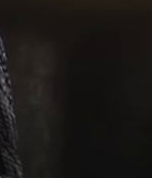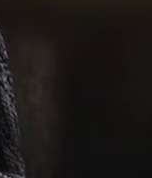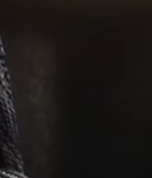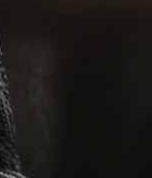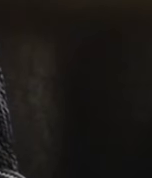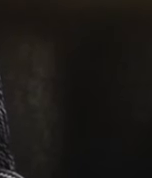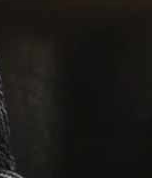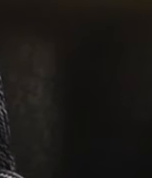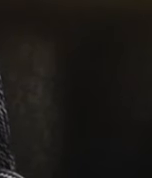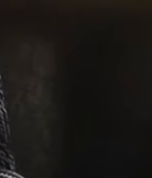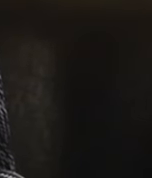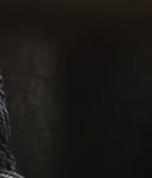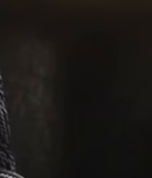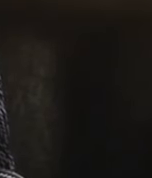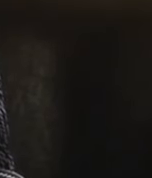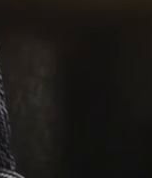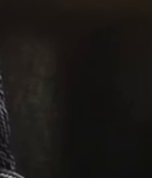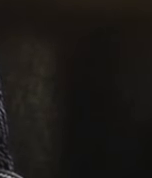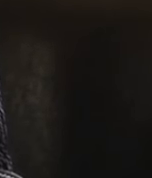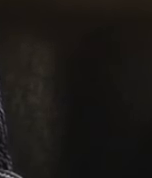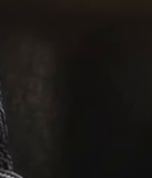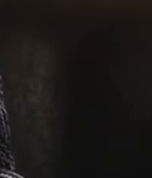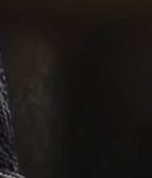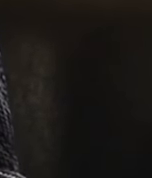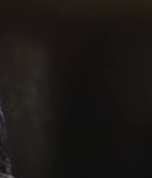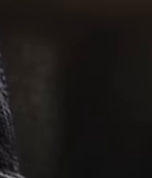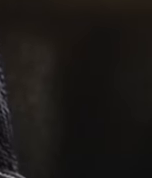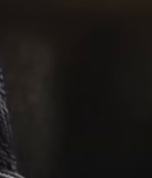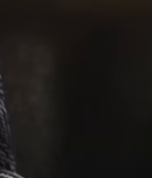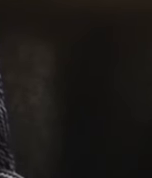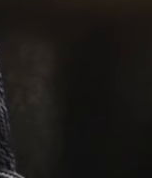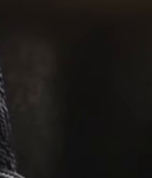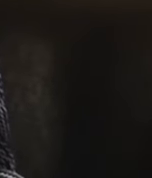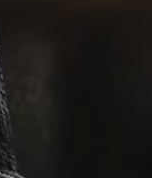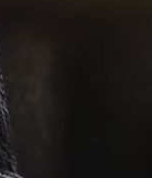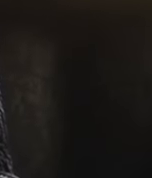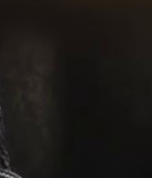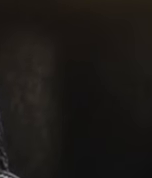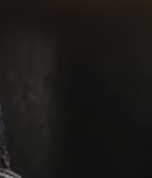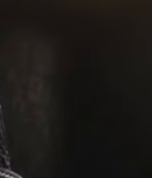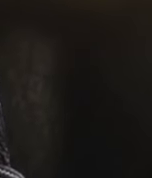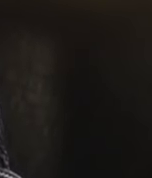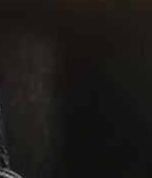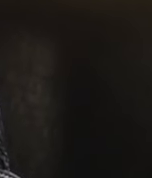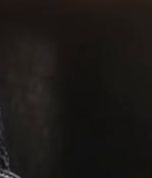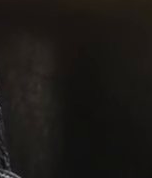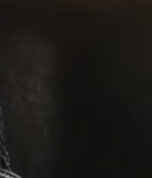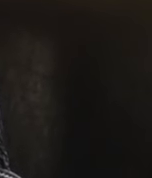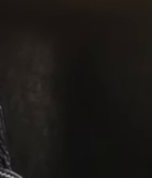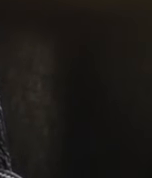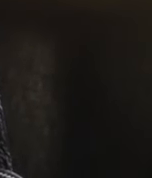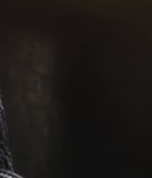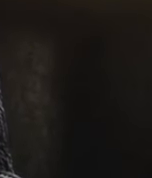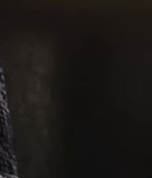and respect the time. And whilst you're presenting, if you could identify yourselves or the members of your